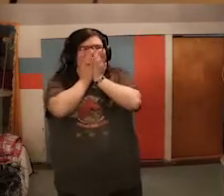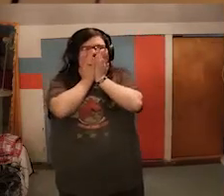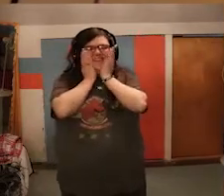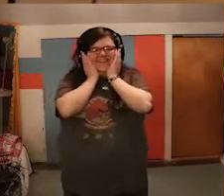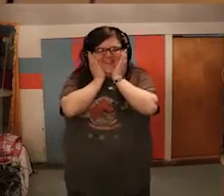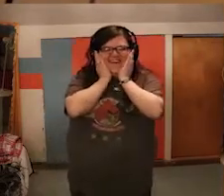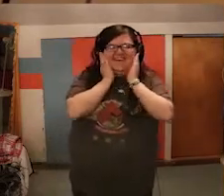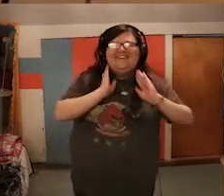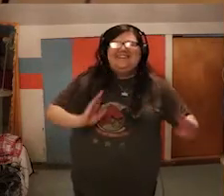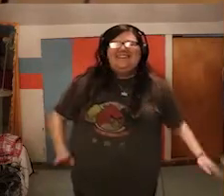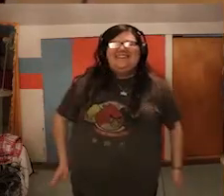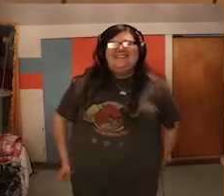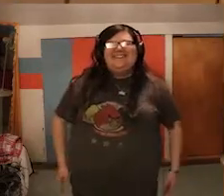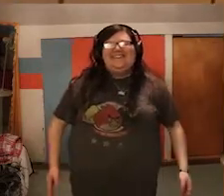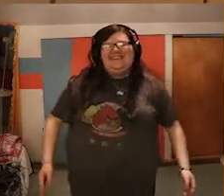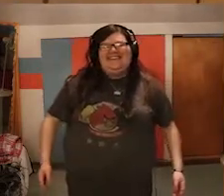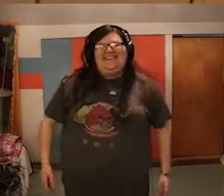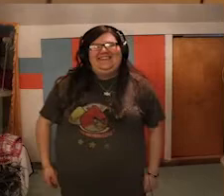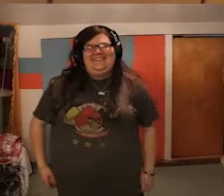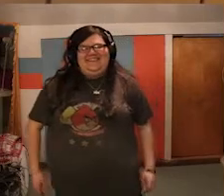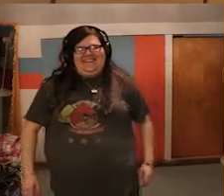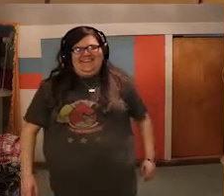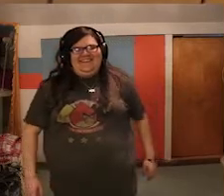I want teeth.